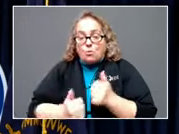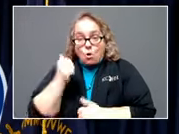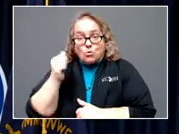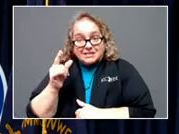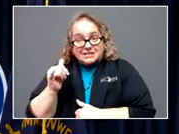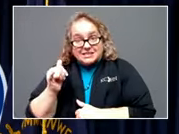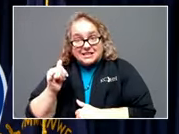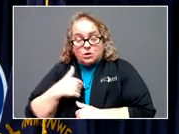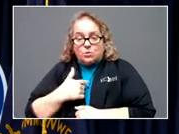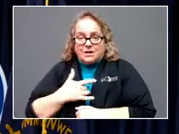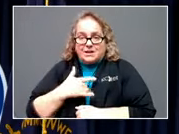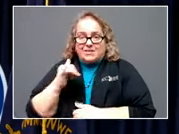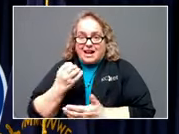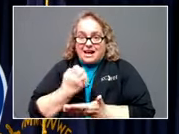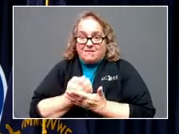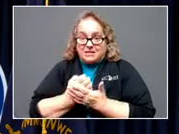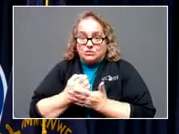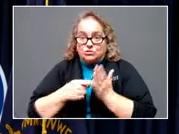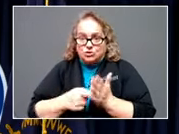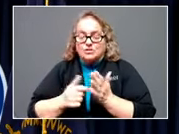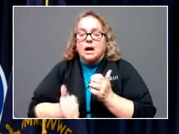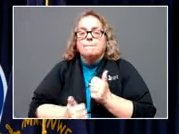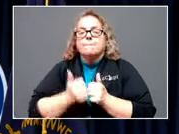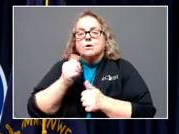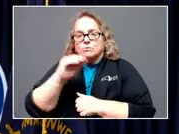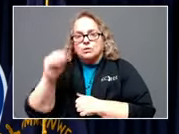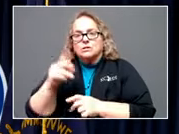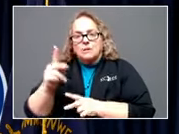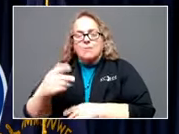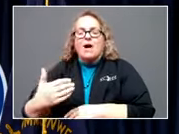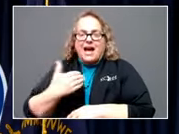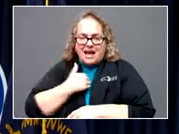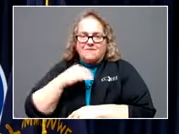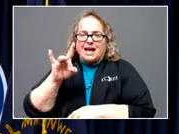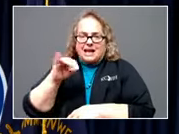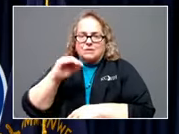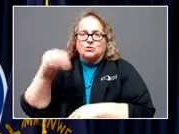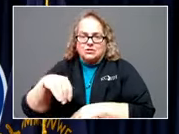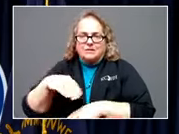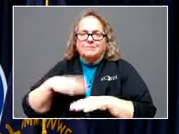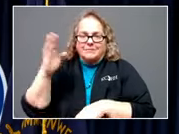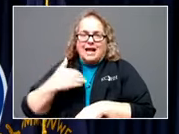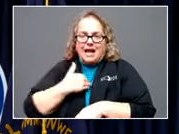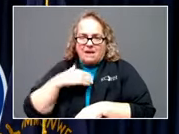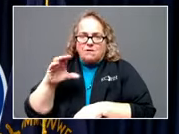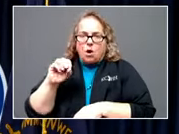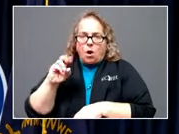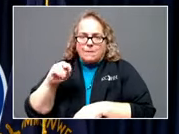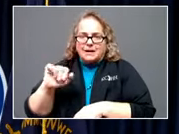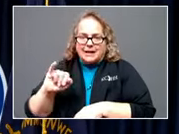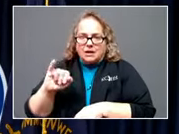the evidence, and again, it's imprecise, but we believe that we're at that 80% threshold. So sites are able to use up what little of these